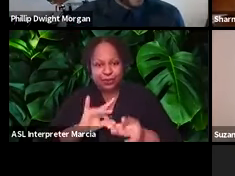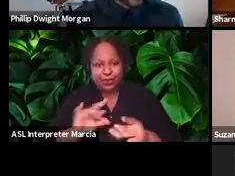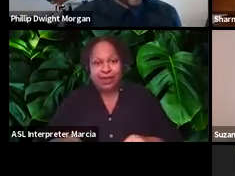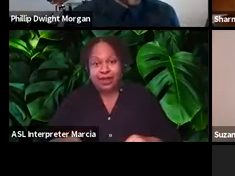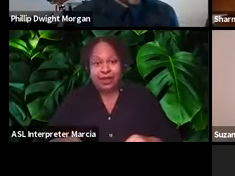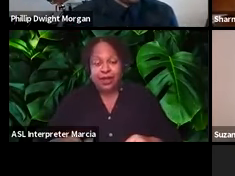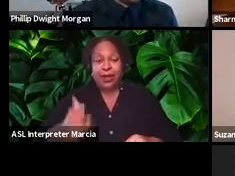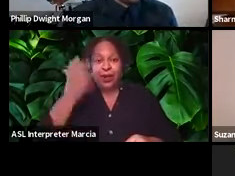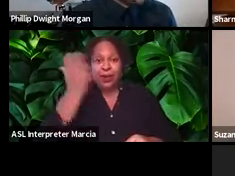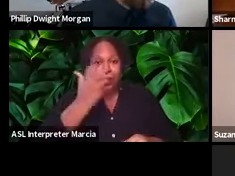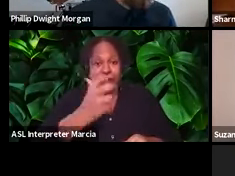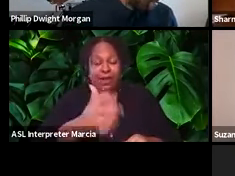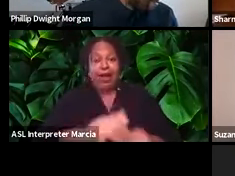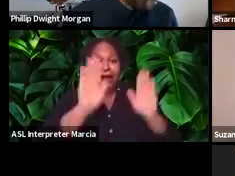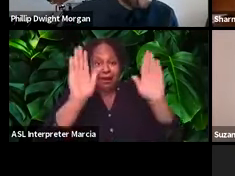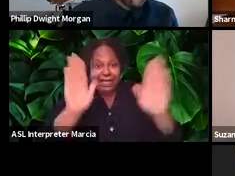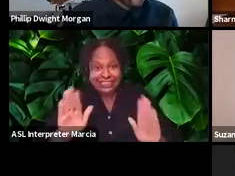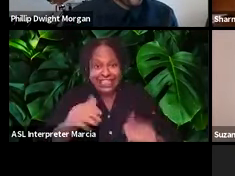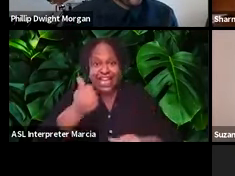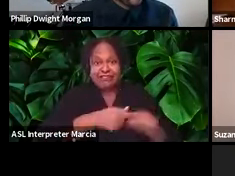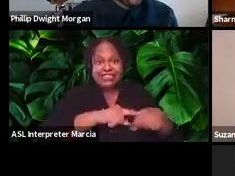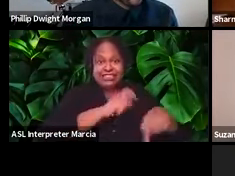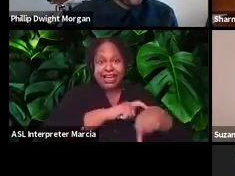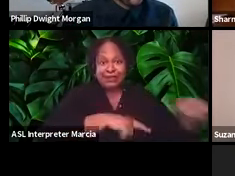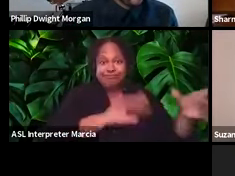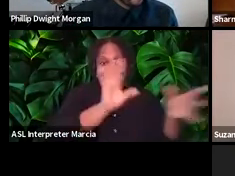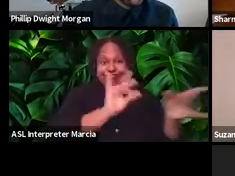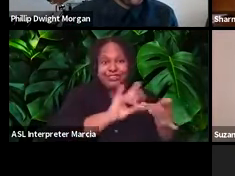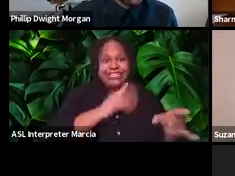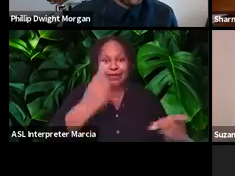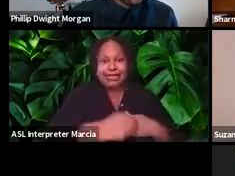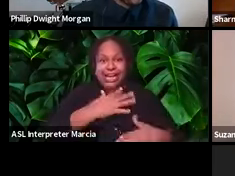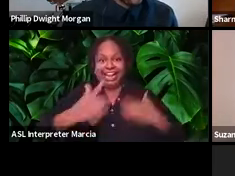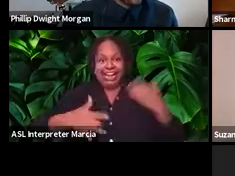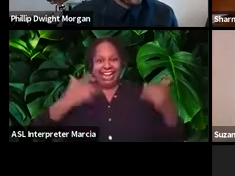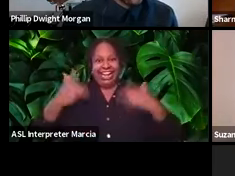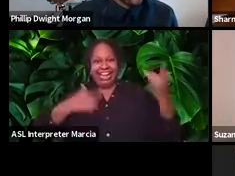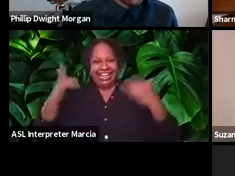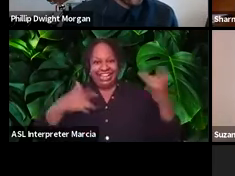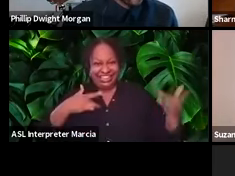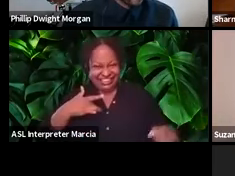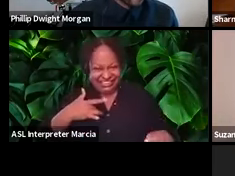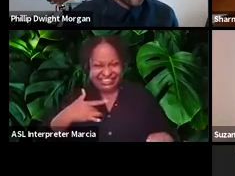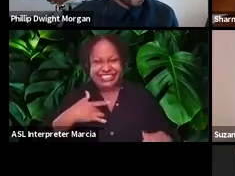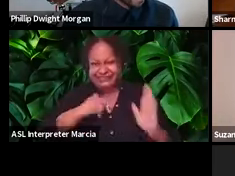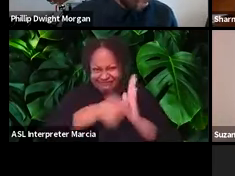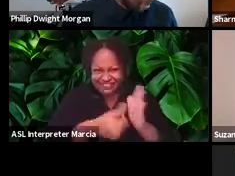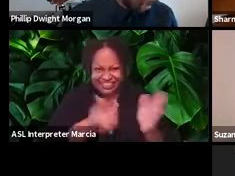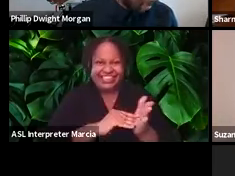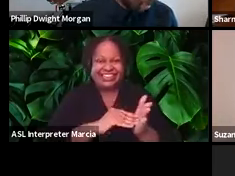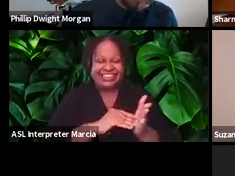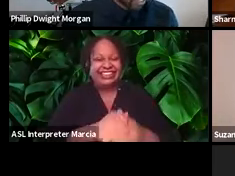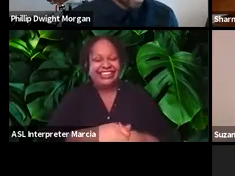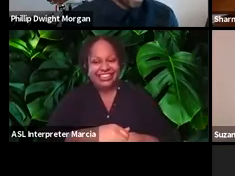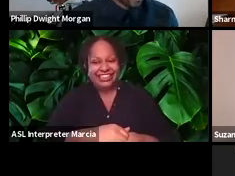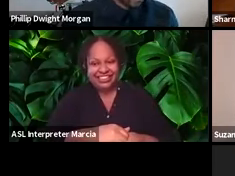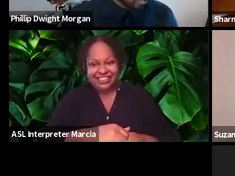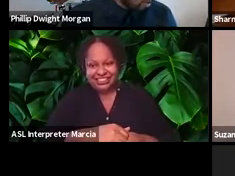That was amazing. And every time she speaks, I get hyped just to reiterate that. But